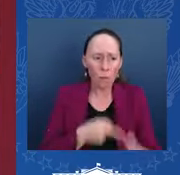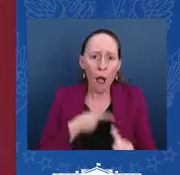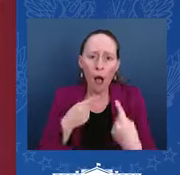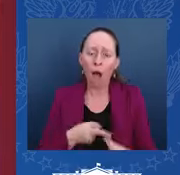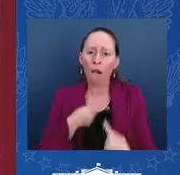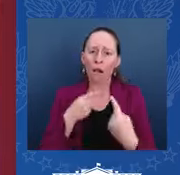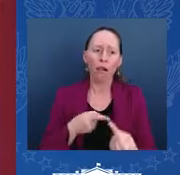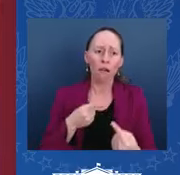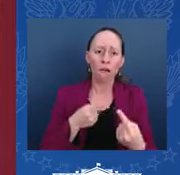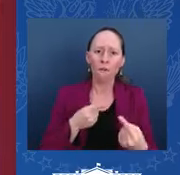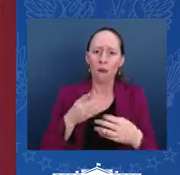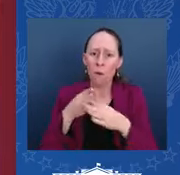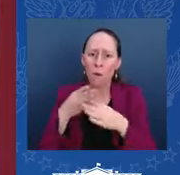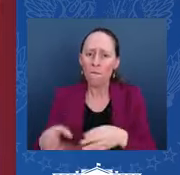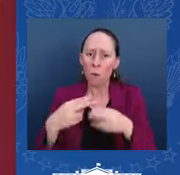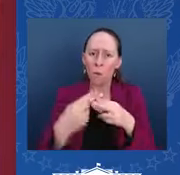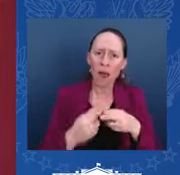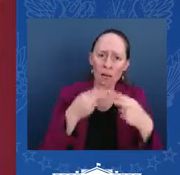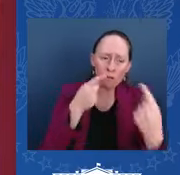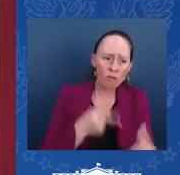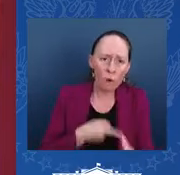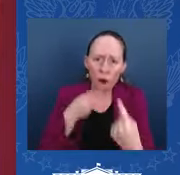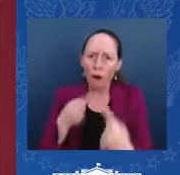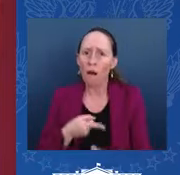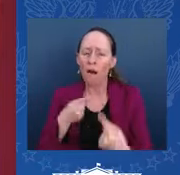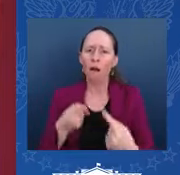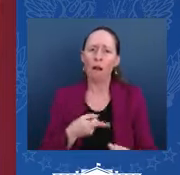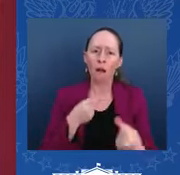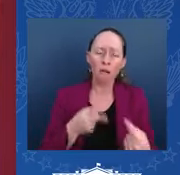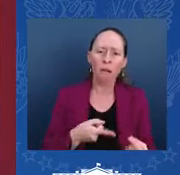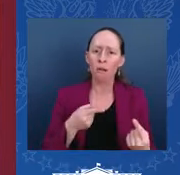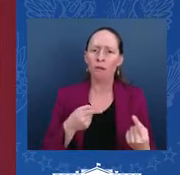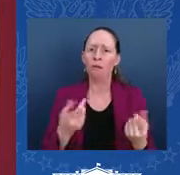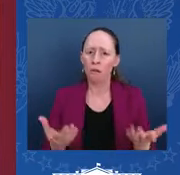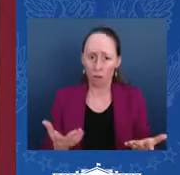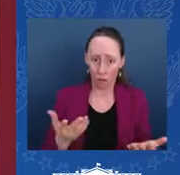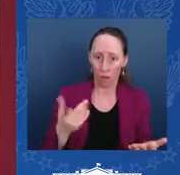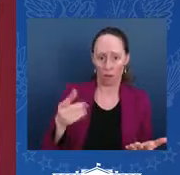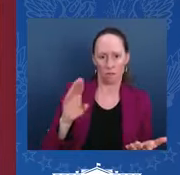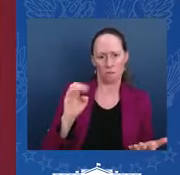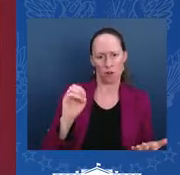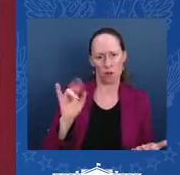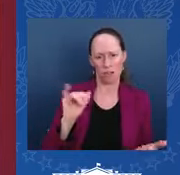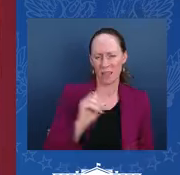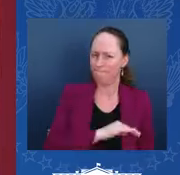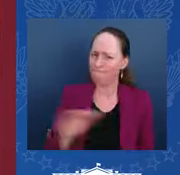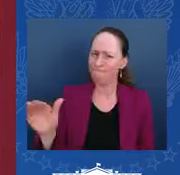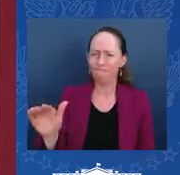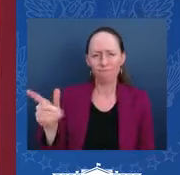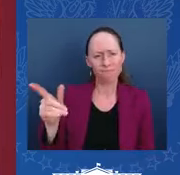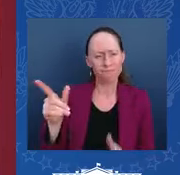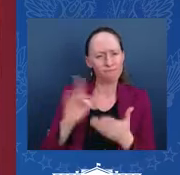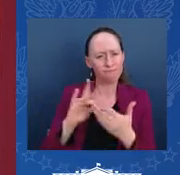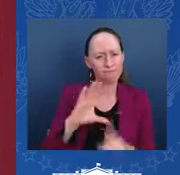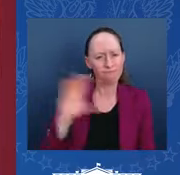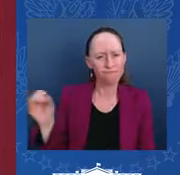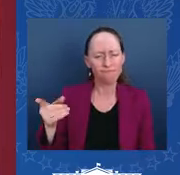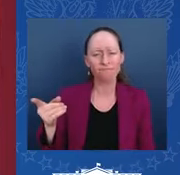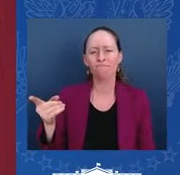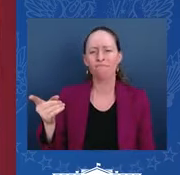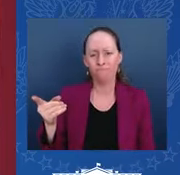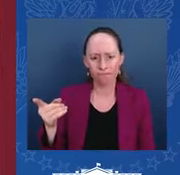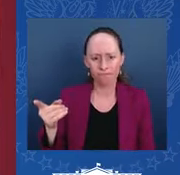Bernie about what these drug companies are doing. The prices of these anti-obesity drugs can be 6 times higher in America than in other